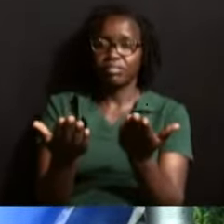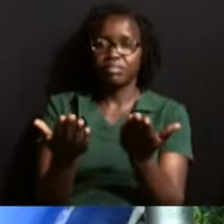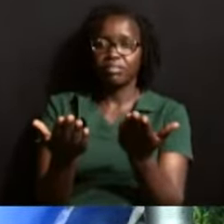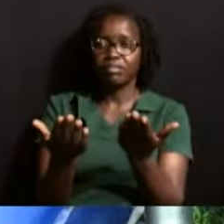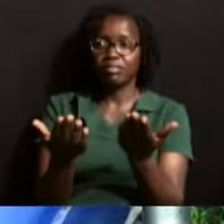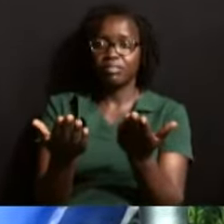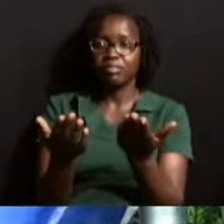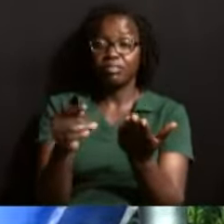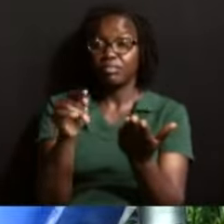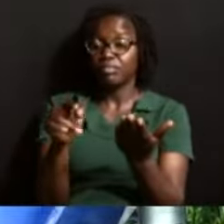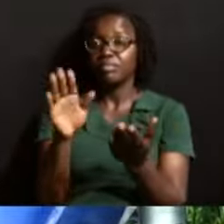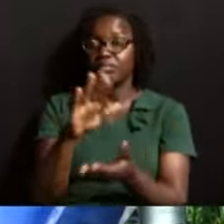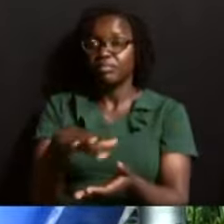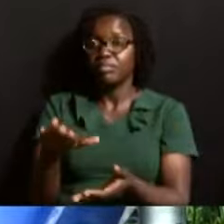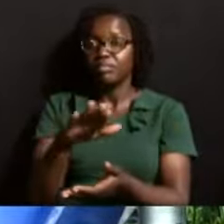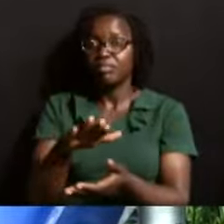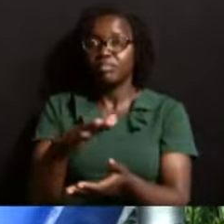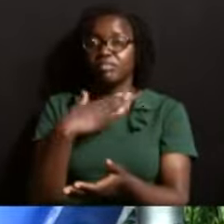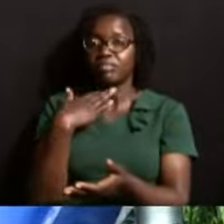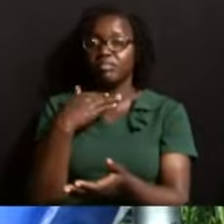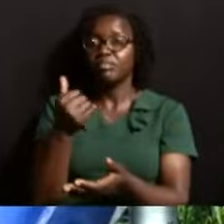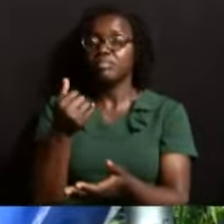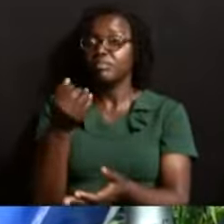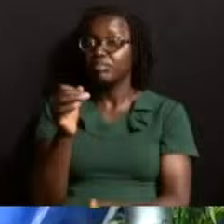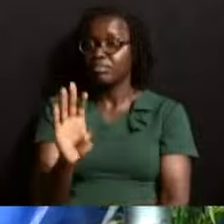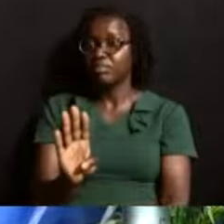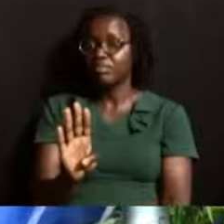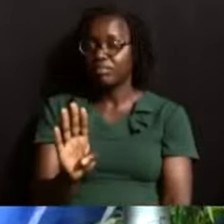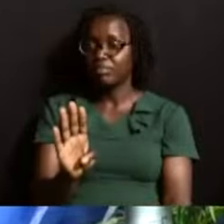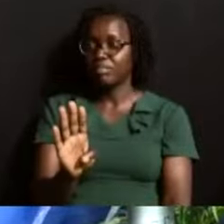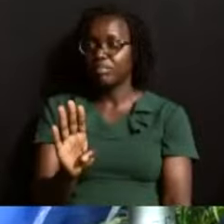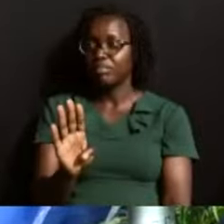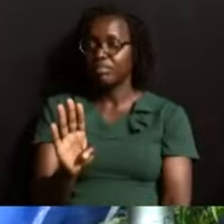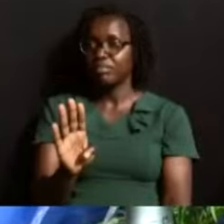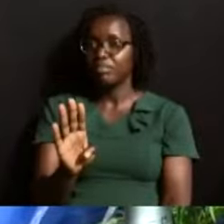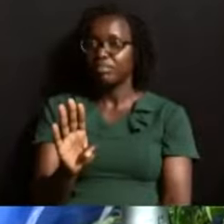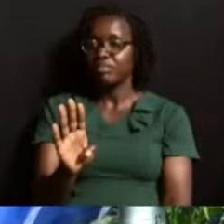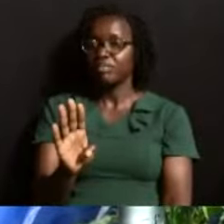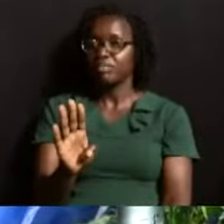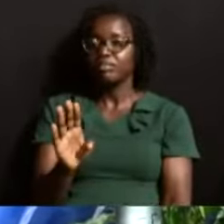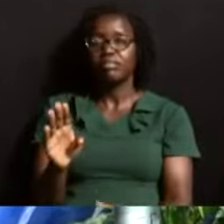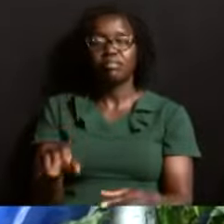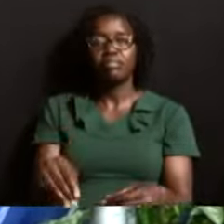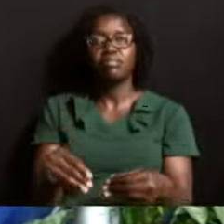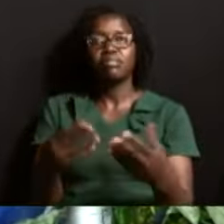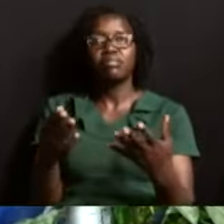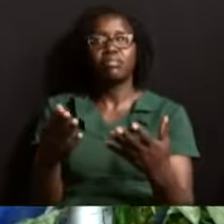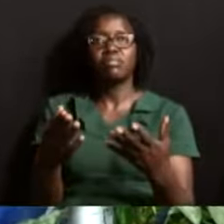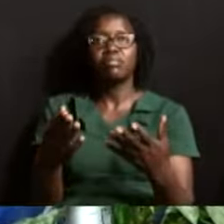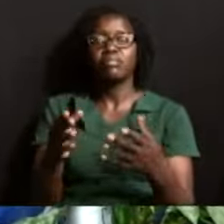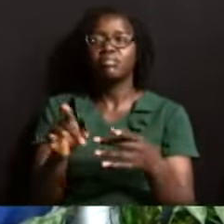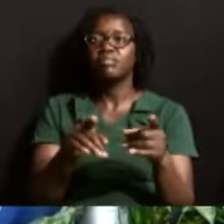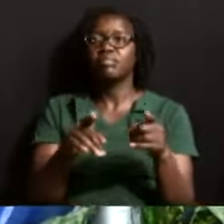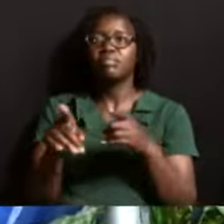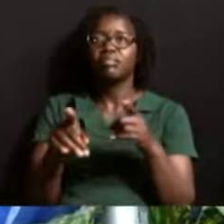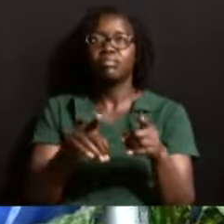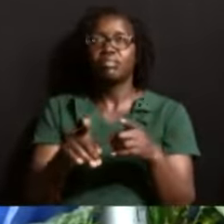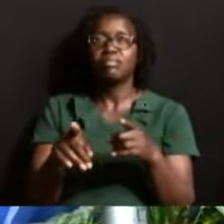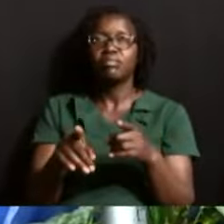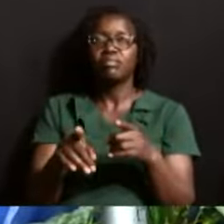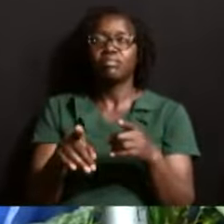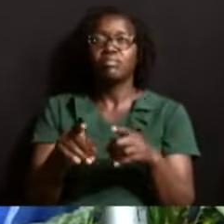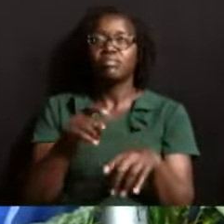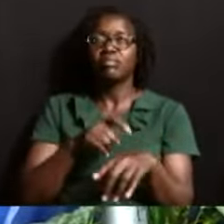this is the place where you want to be, I am giving you directions. It is